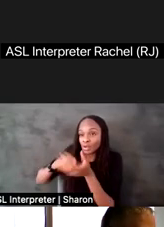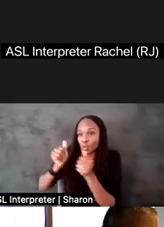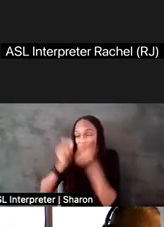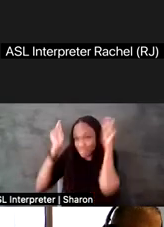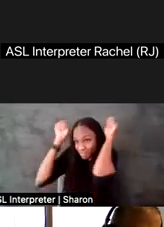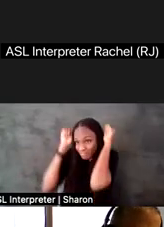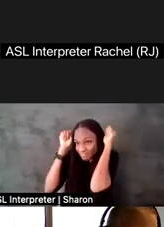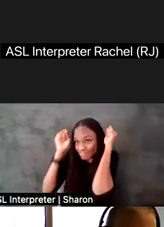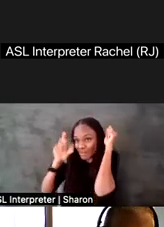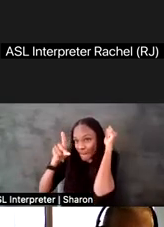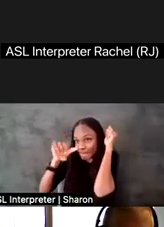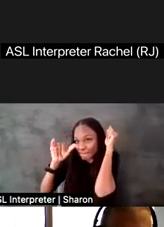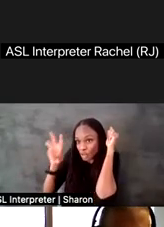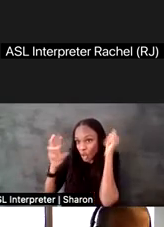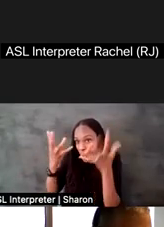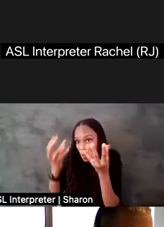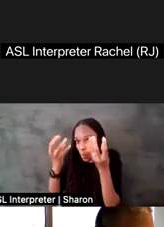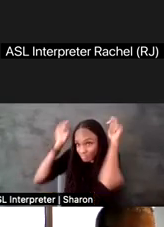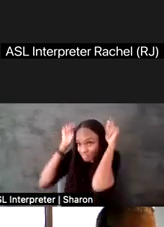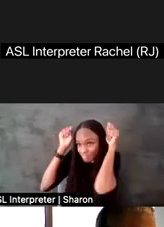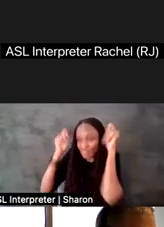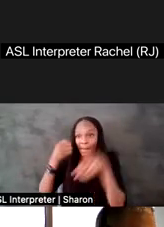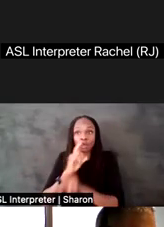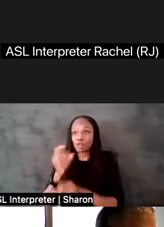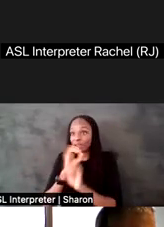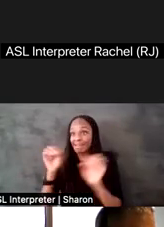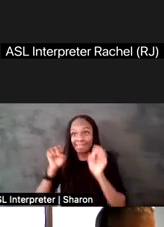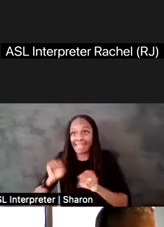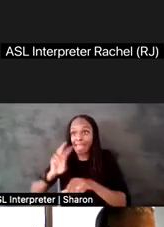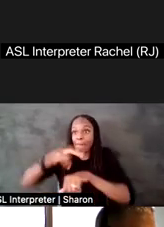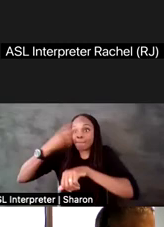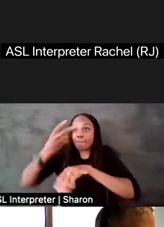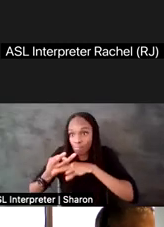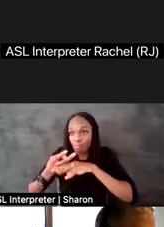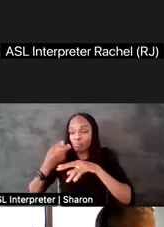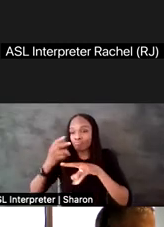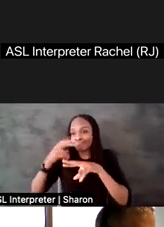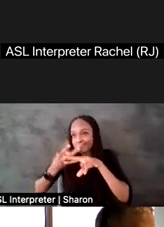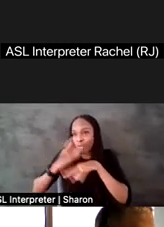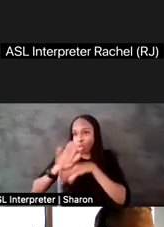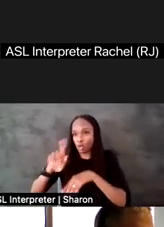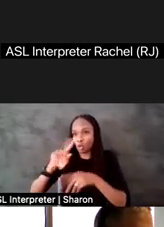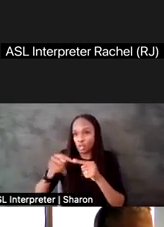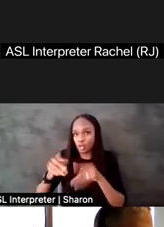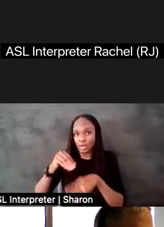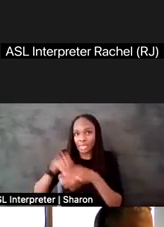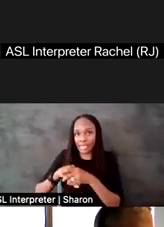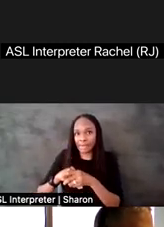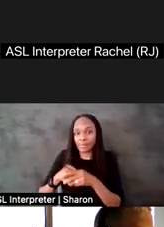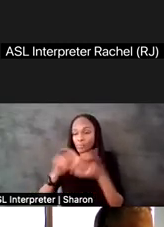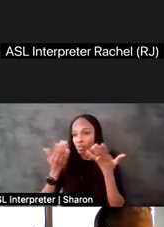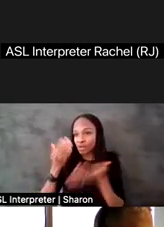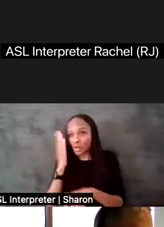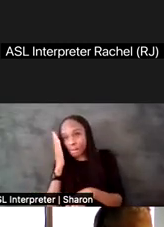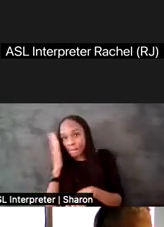you want to make sure nothing's going to be falling on you where you're in bed. The full video shows that she pulls her underbed bag